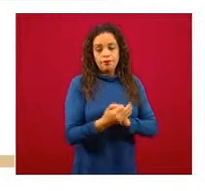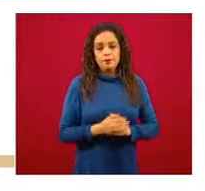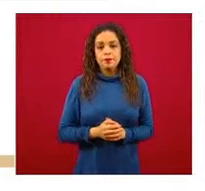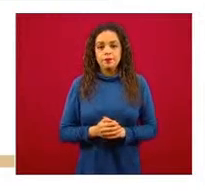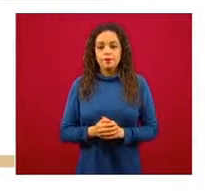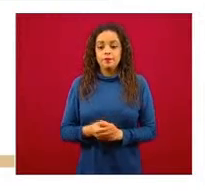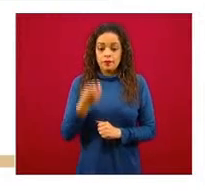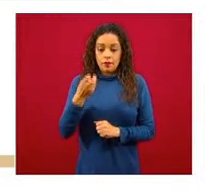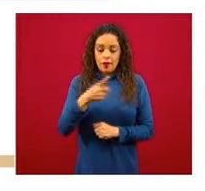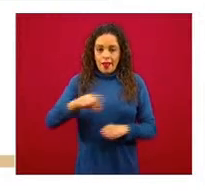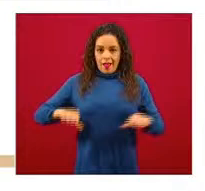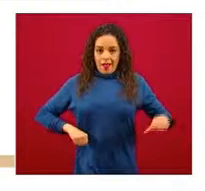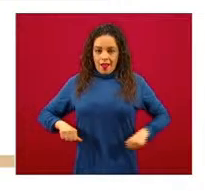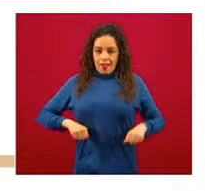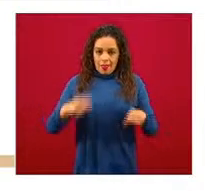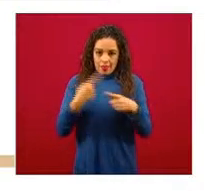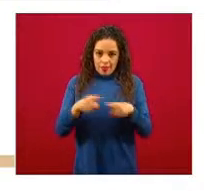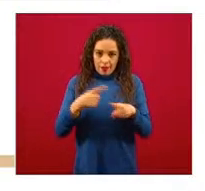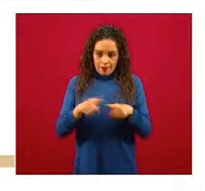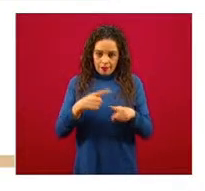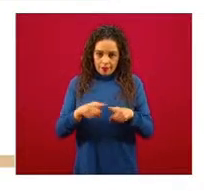their health-related activities.